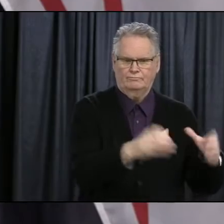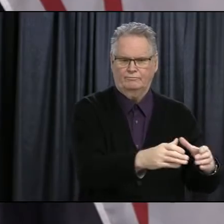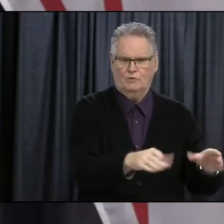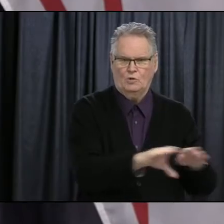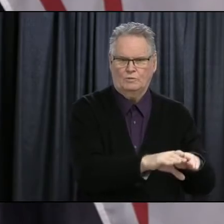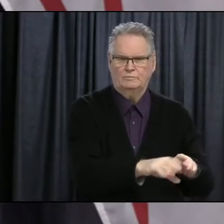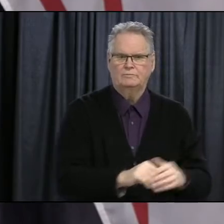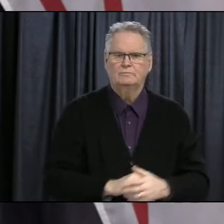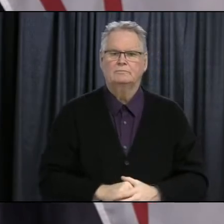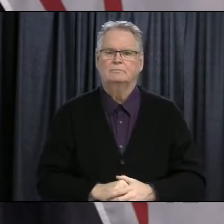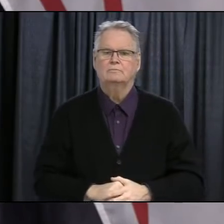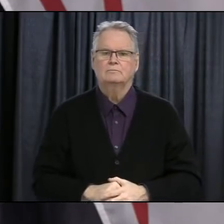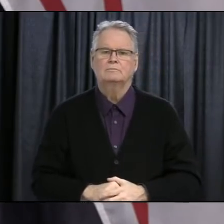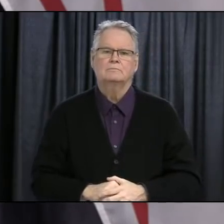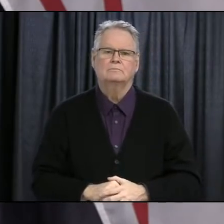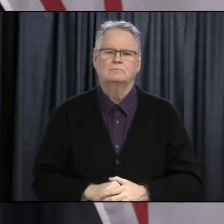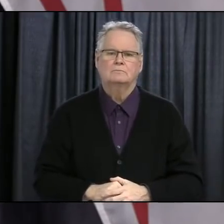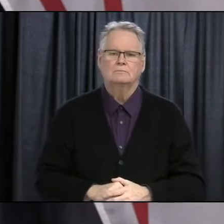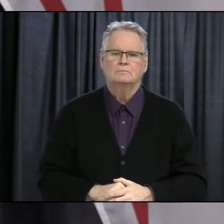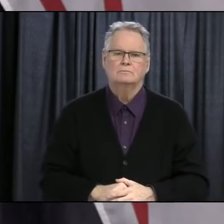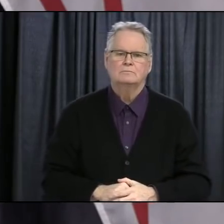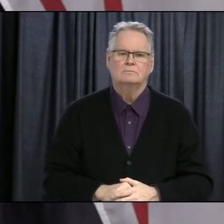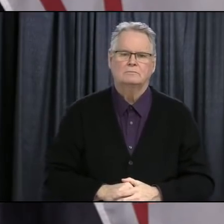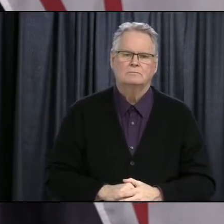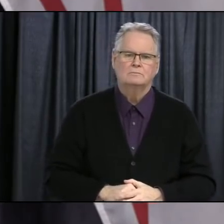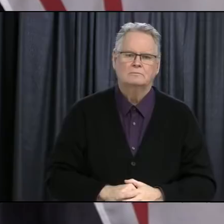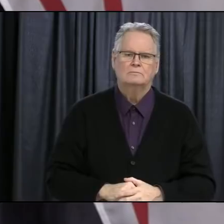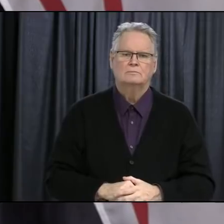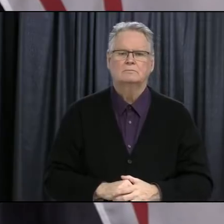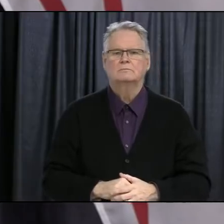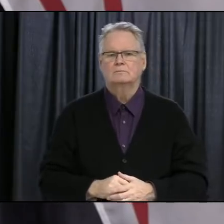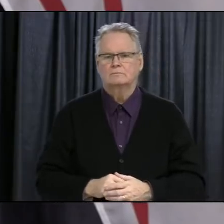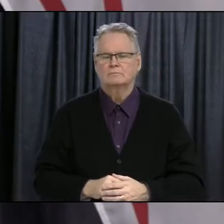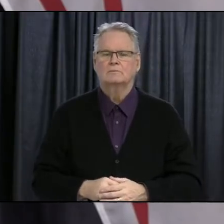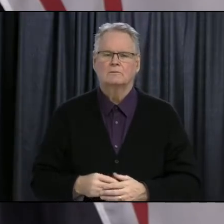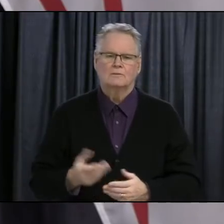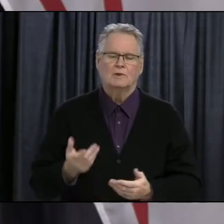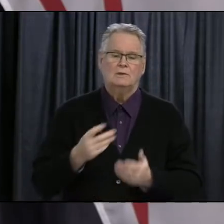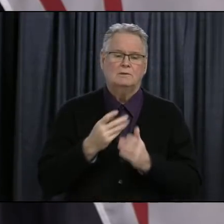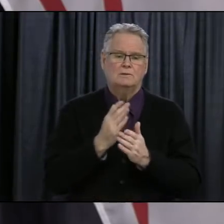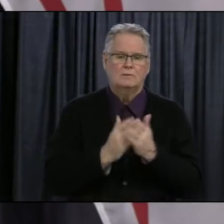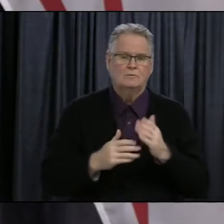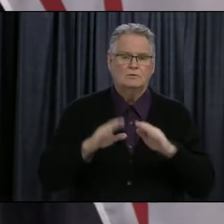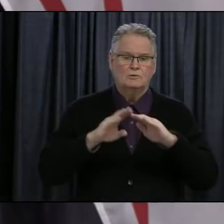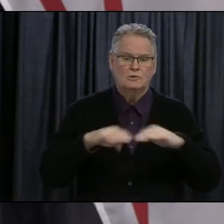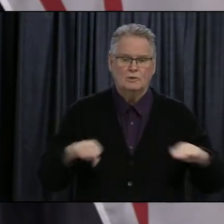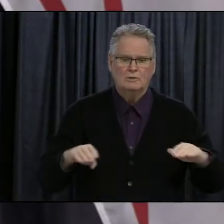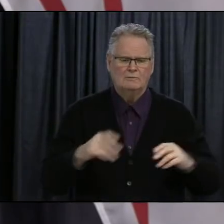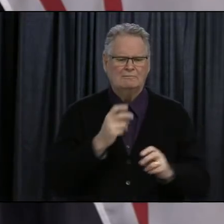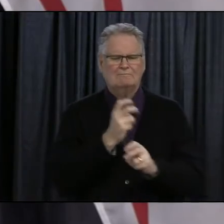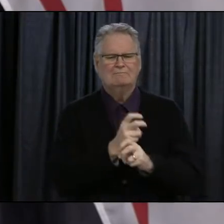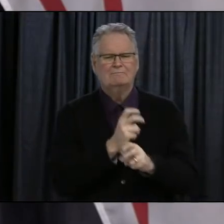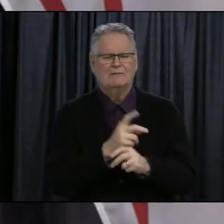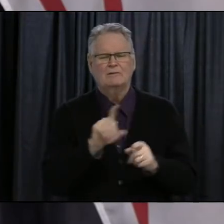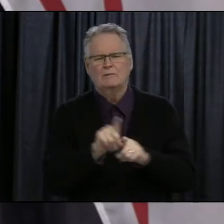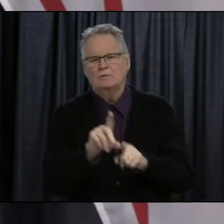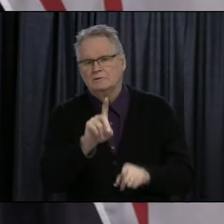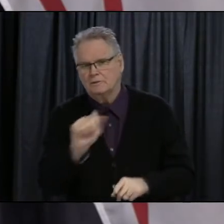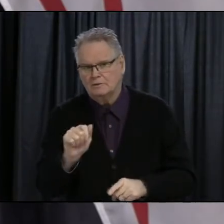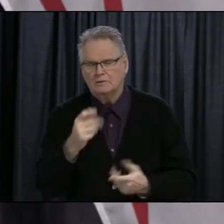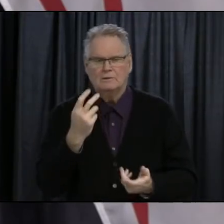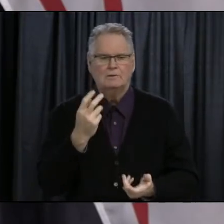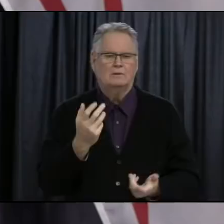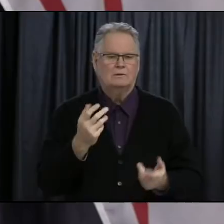So there are safeguards in place to reduce the risk as much as possible. But, these students are entitled to be able to